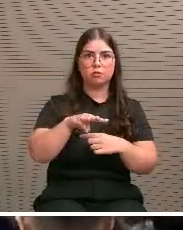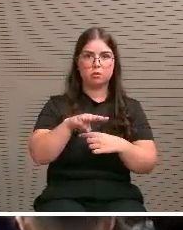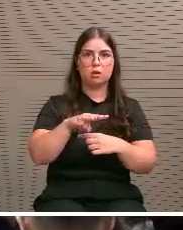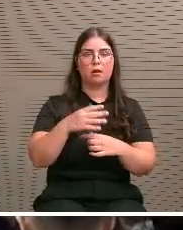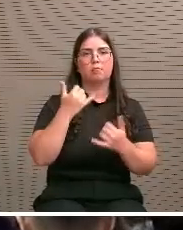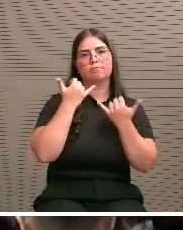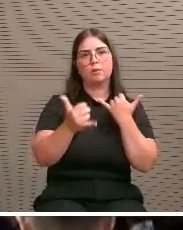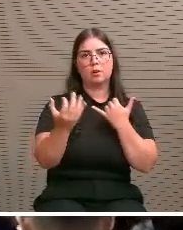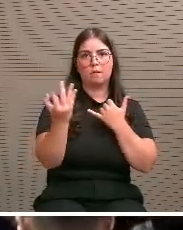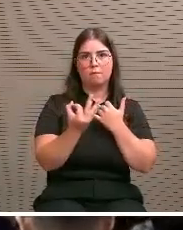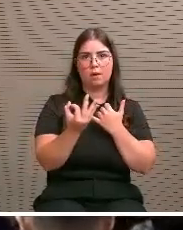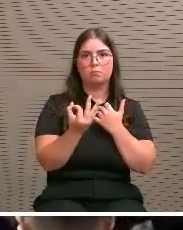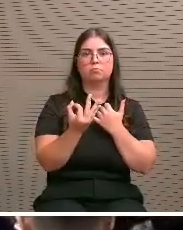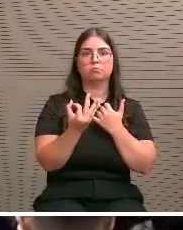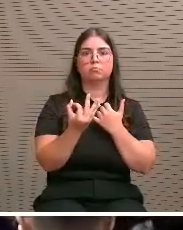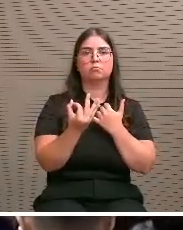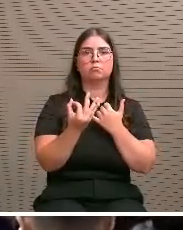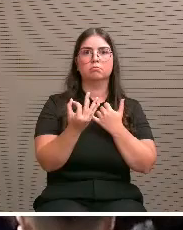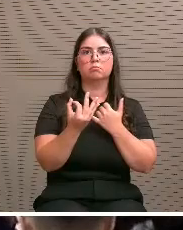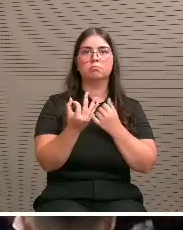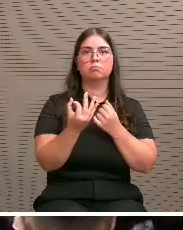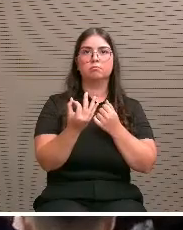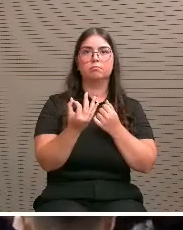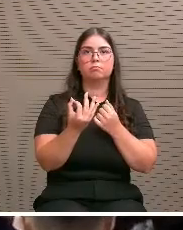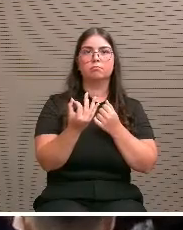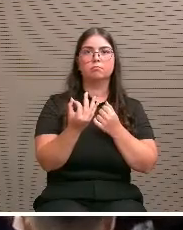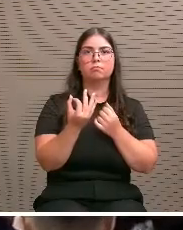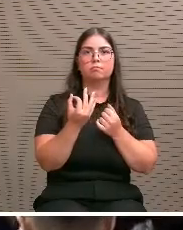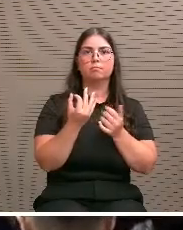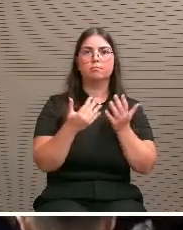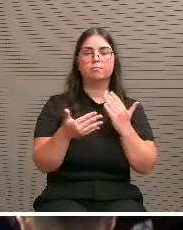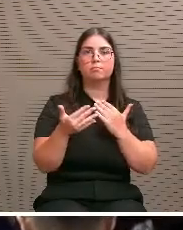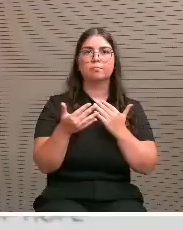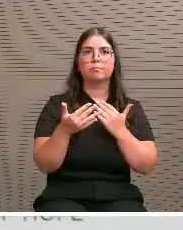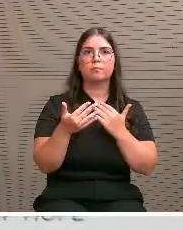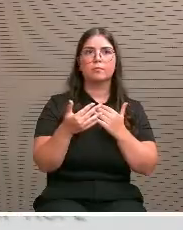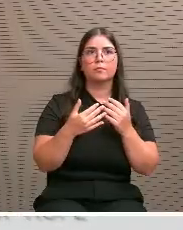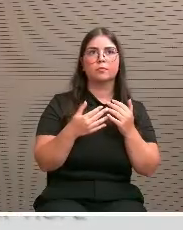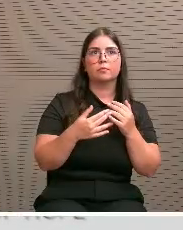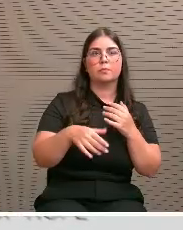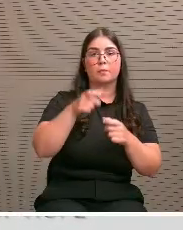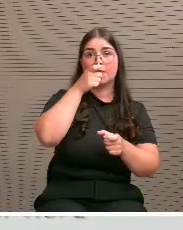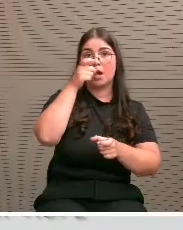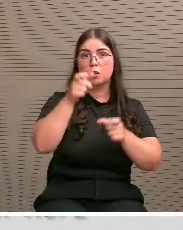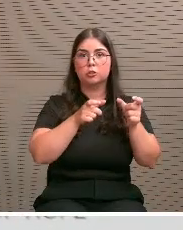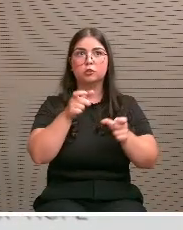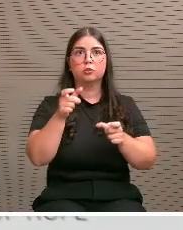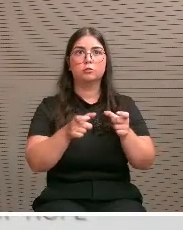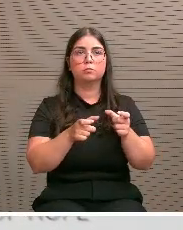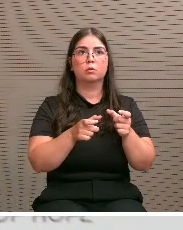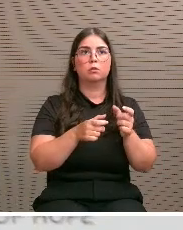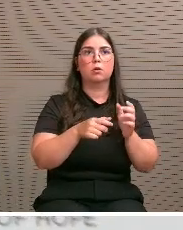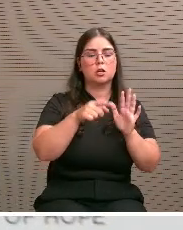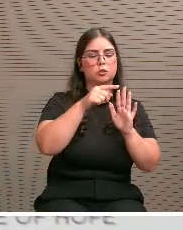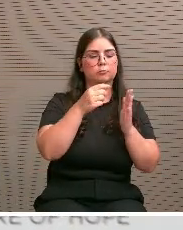write all these really horrible, nasty movies, scaring everybody. They used this advertising